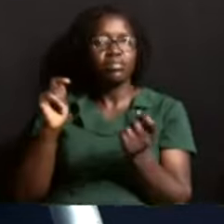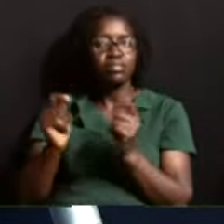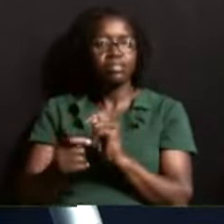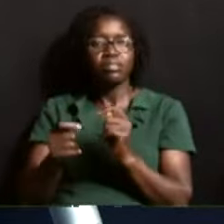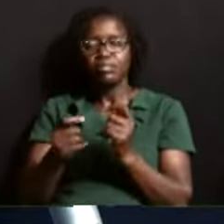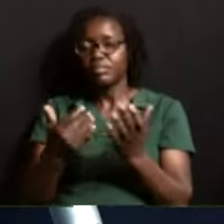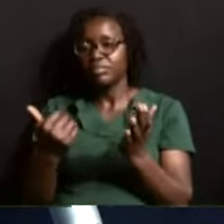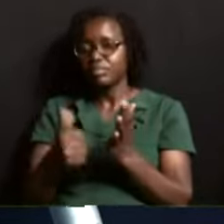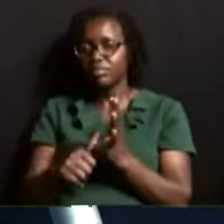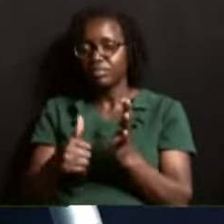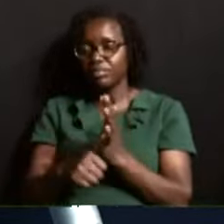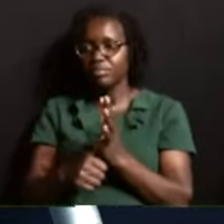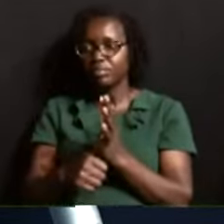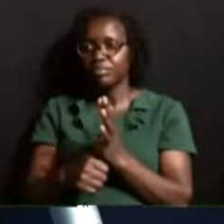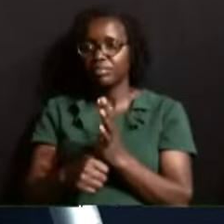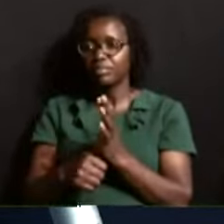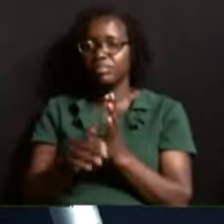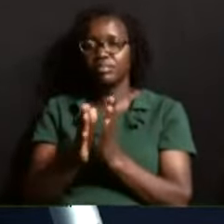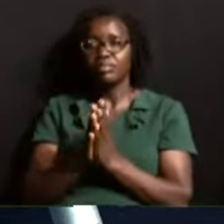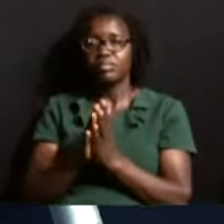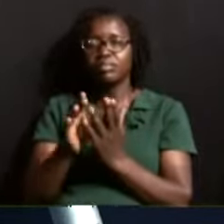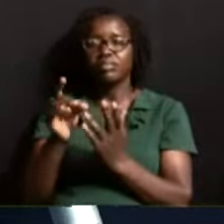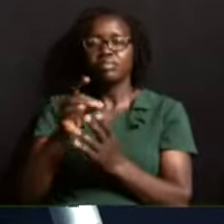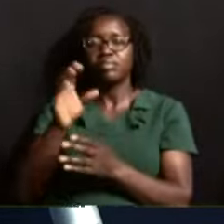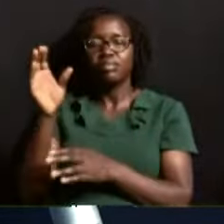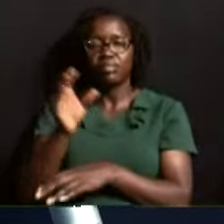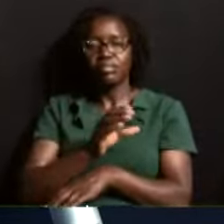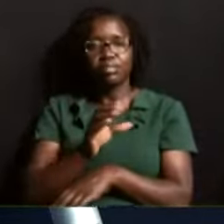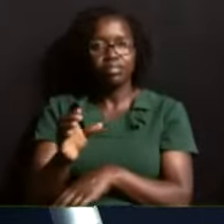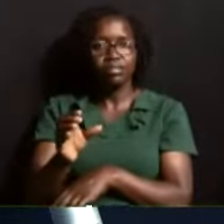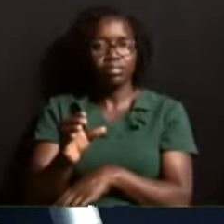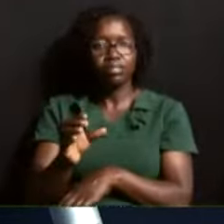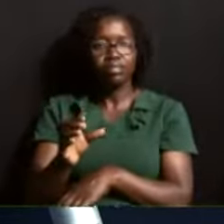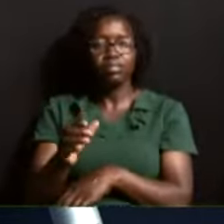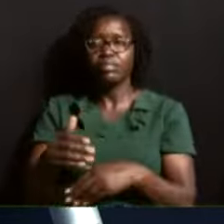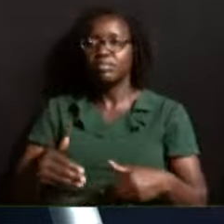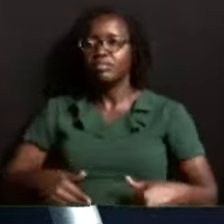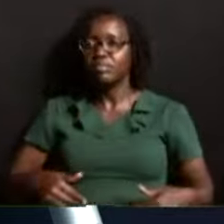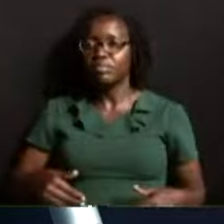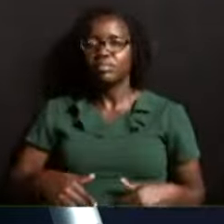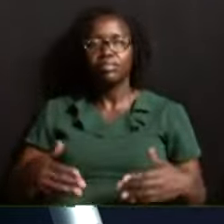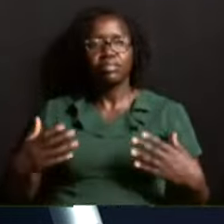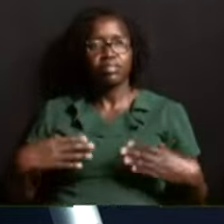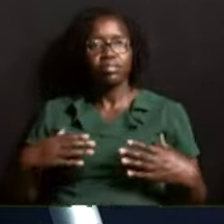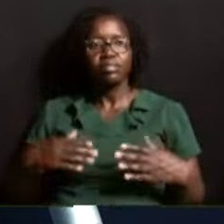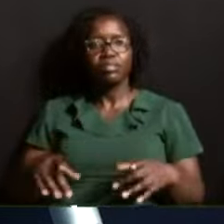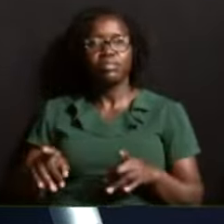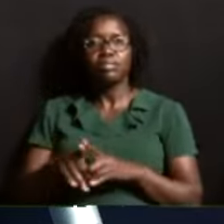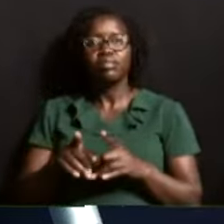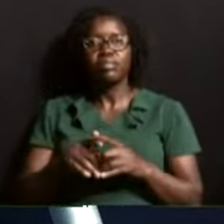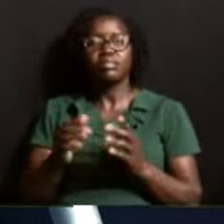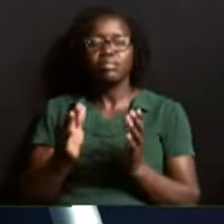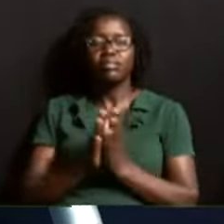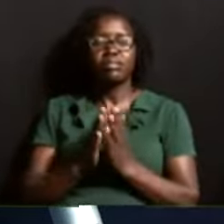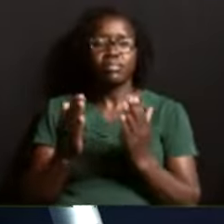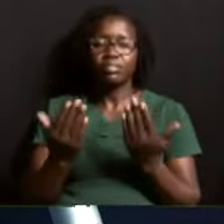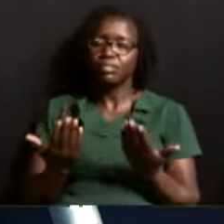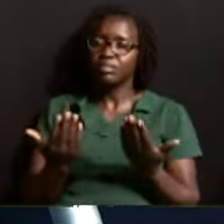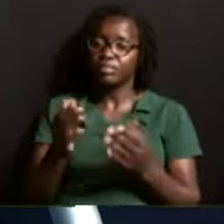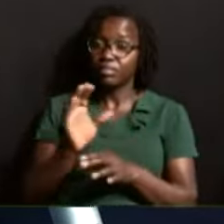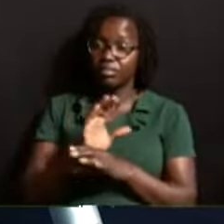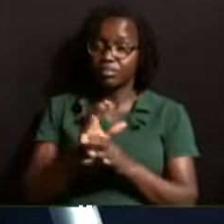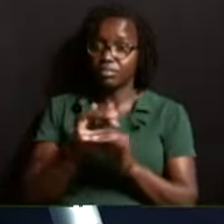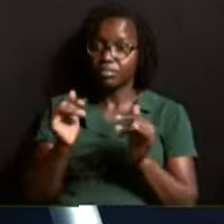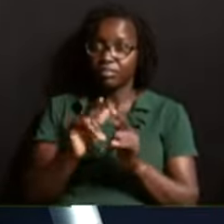those problems by resorting to alcohol. Our young people, even in this church here at New Life,